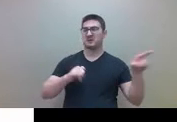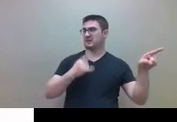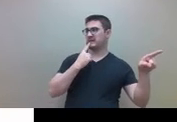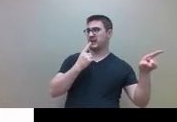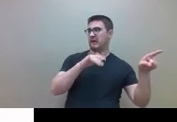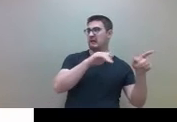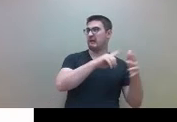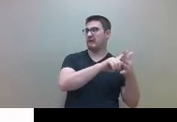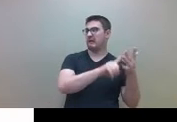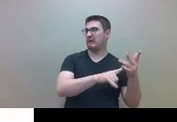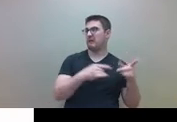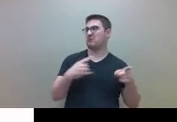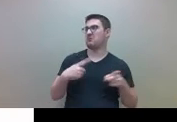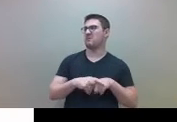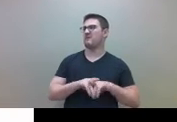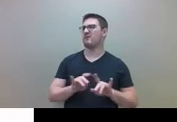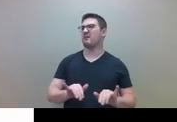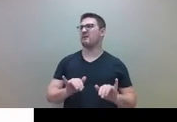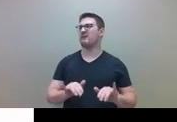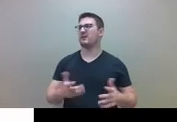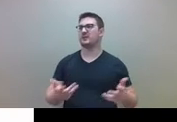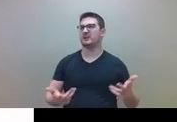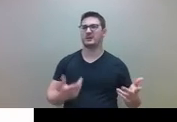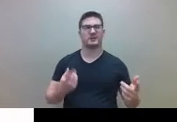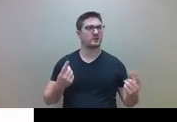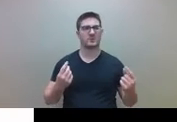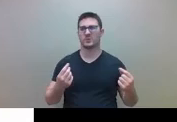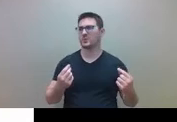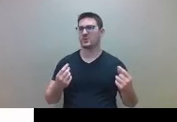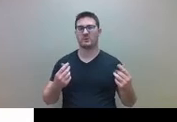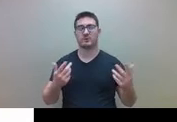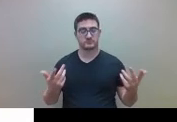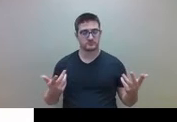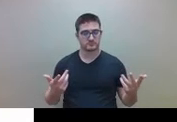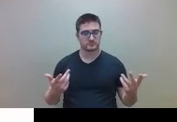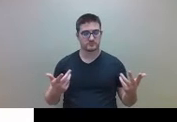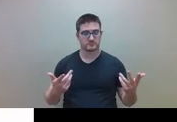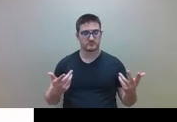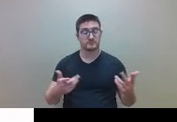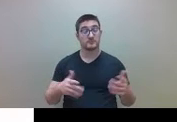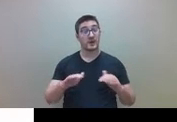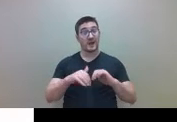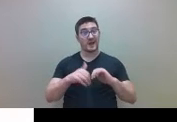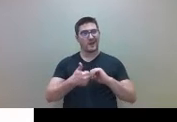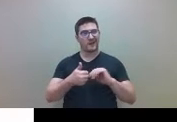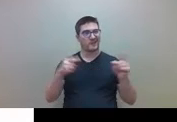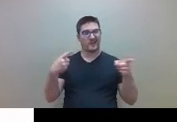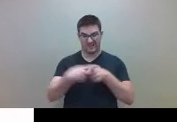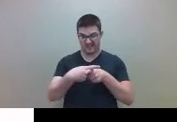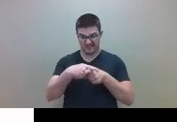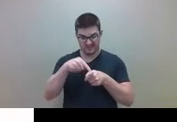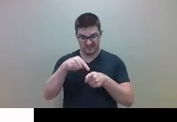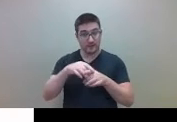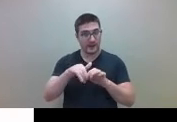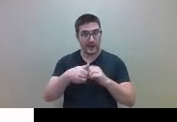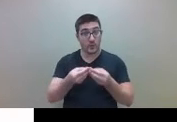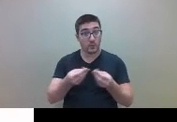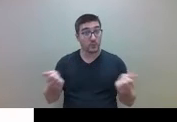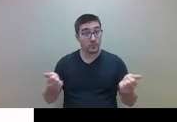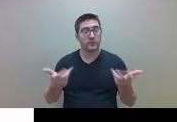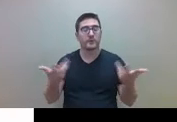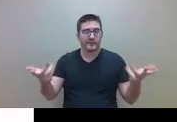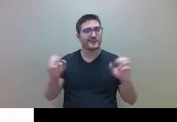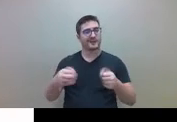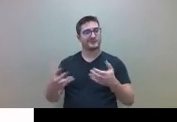are here, we're community partners. We're here to help decode all of those little things that are happening